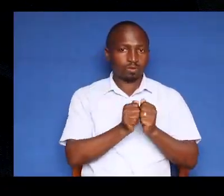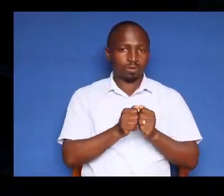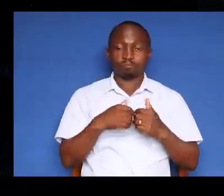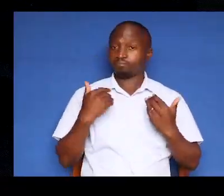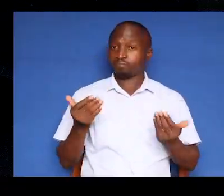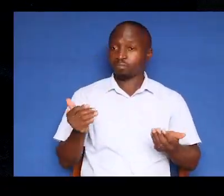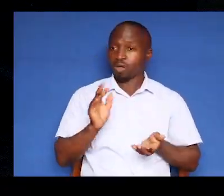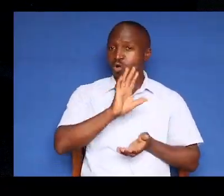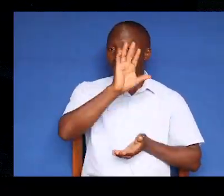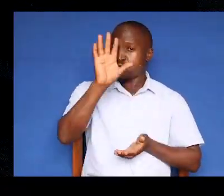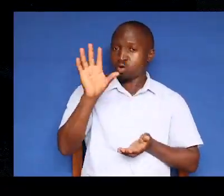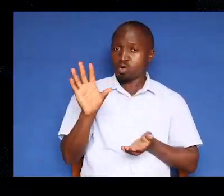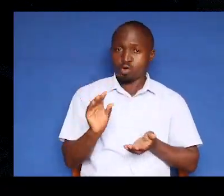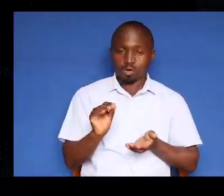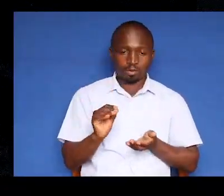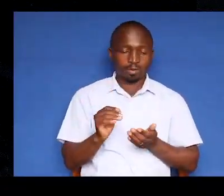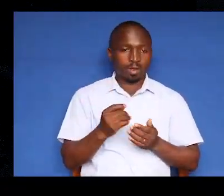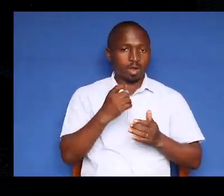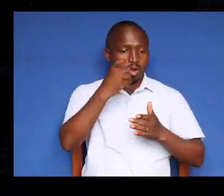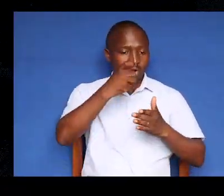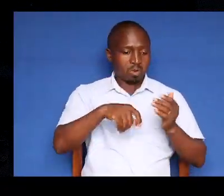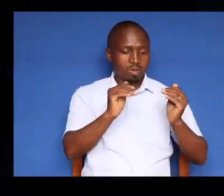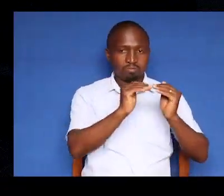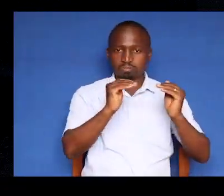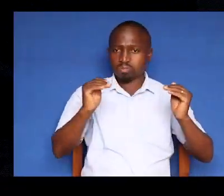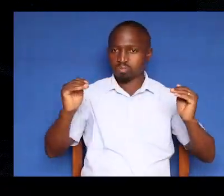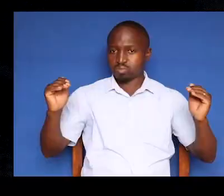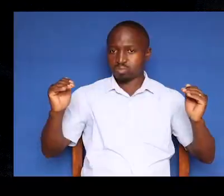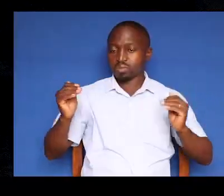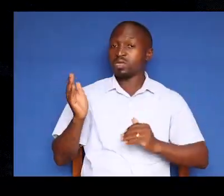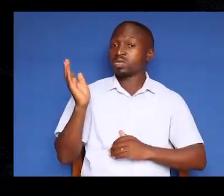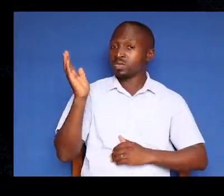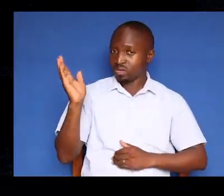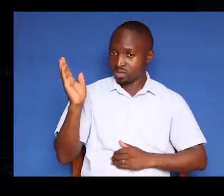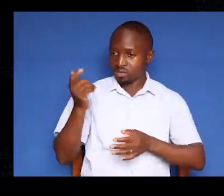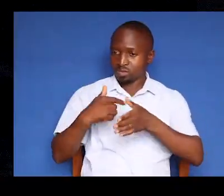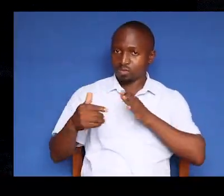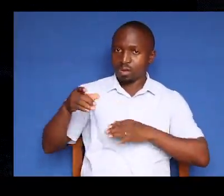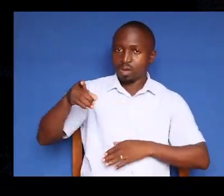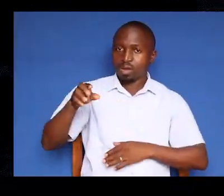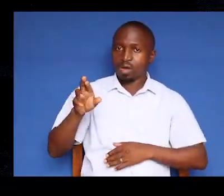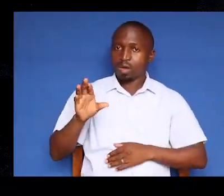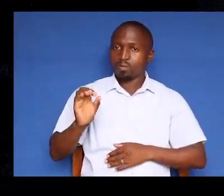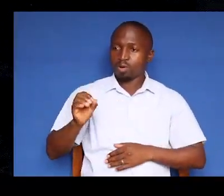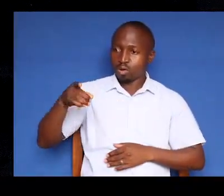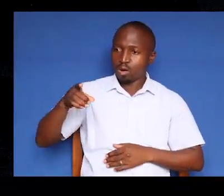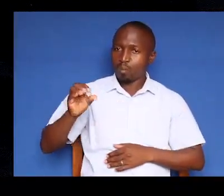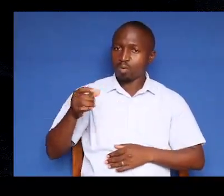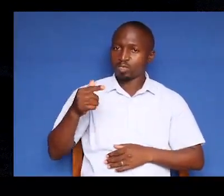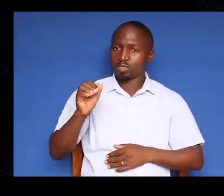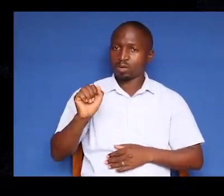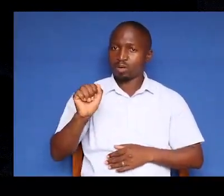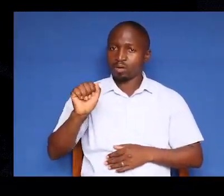So all of them are taxed the same. This is proportional. So proportional